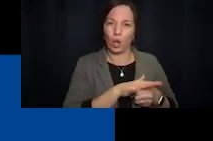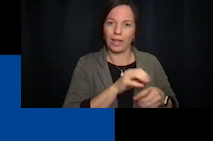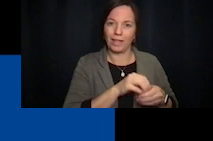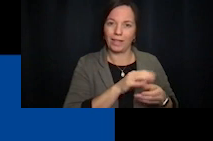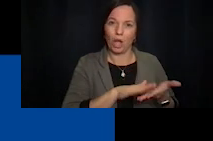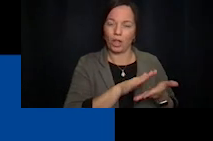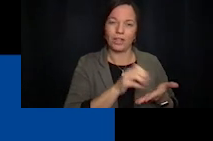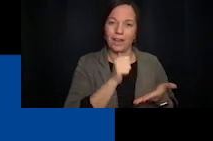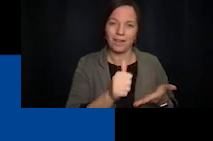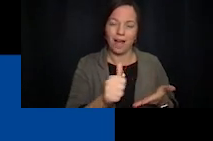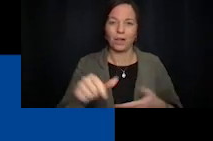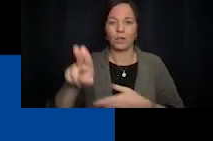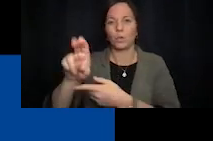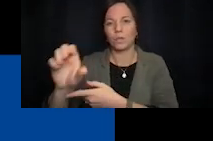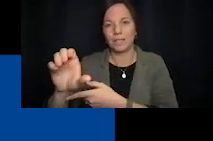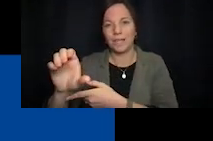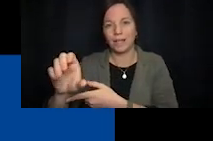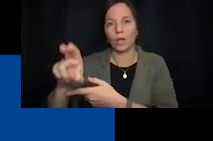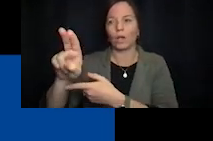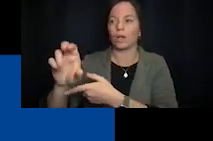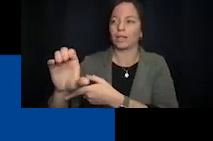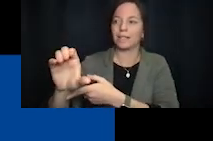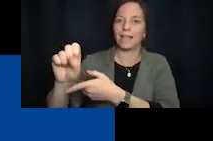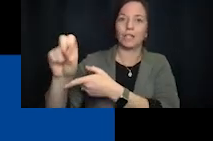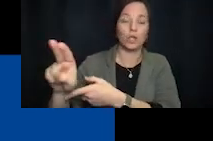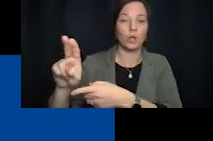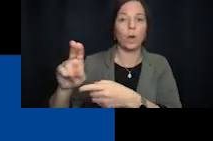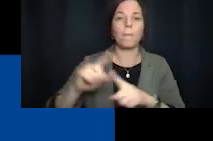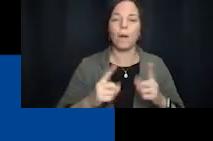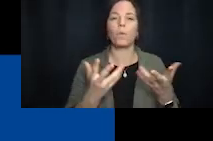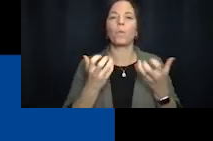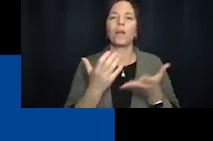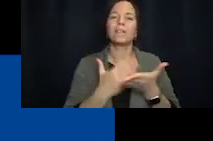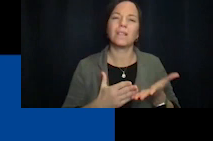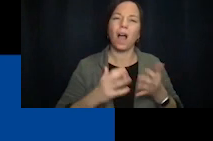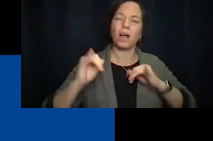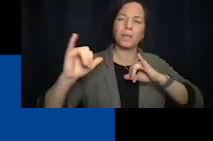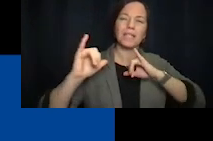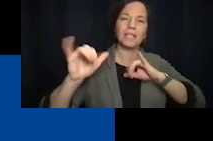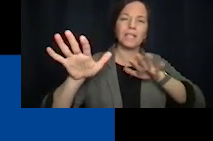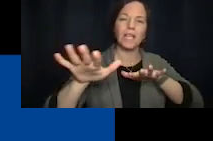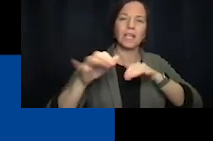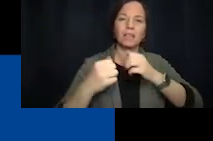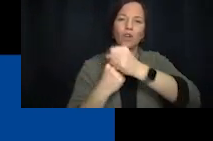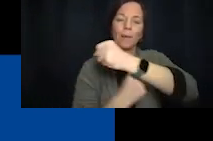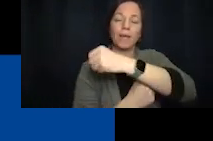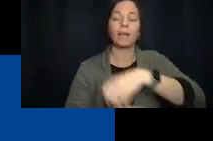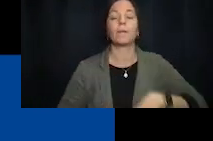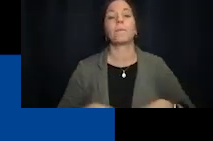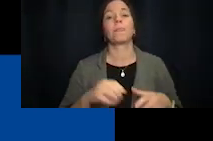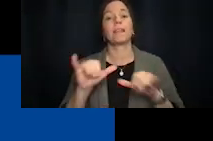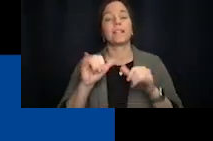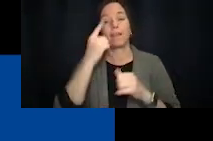by UC or CSU, as with the other patterns, but at least so that we could have some consistent framing. The same then rings true